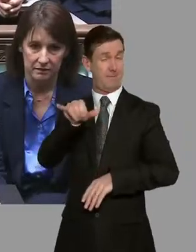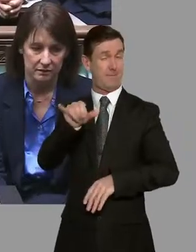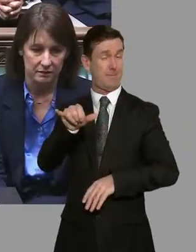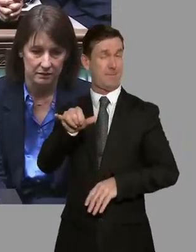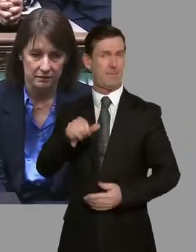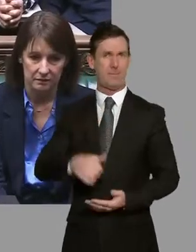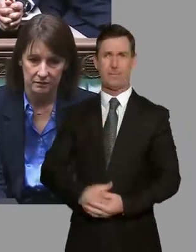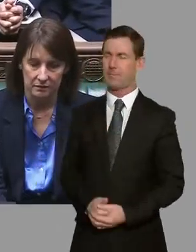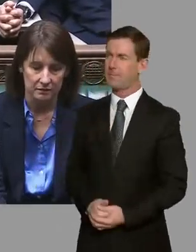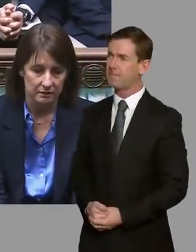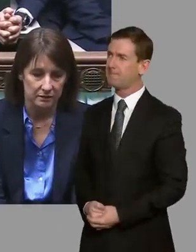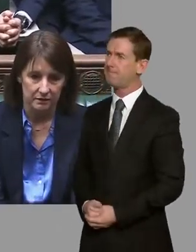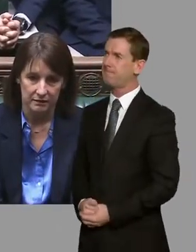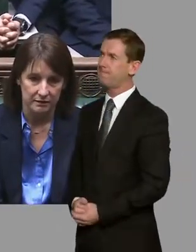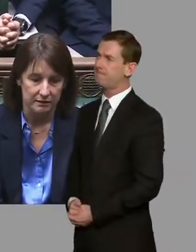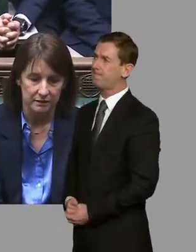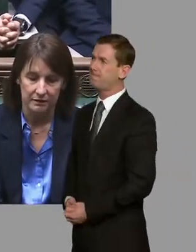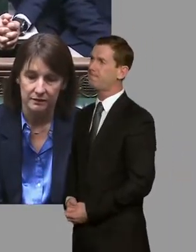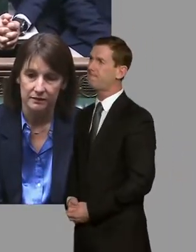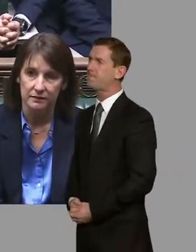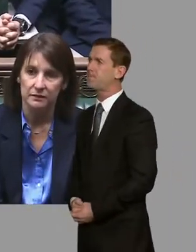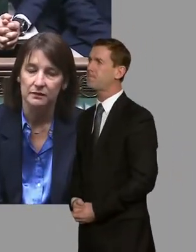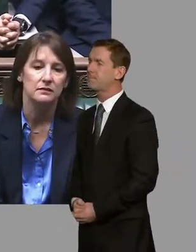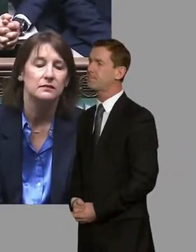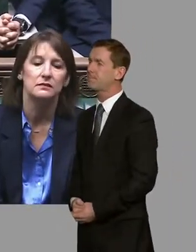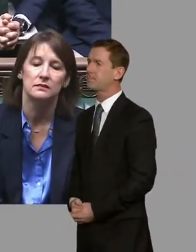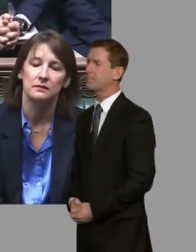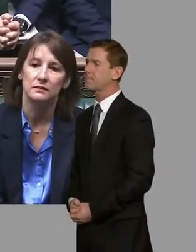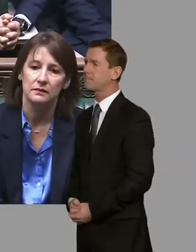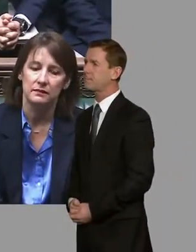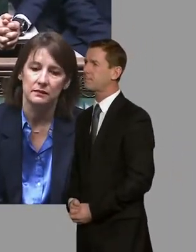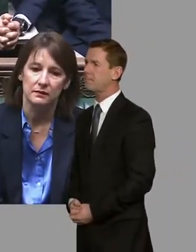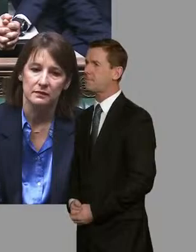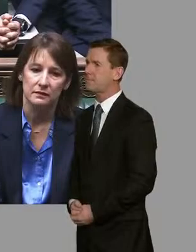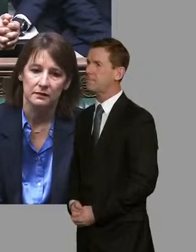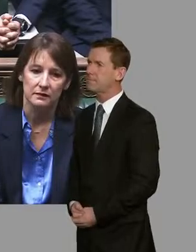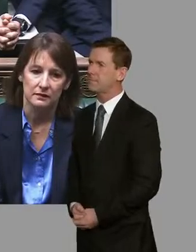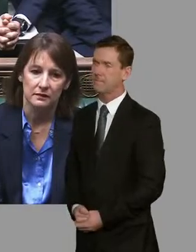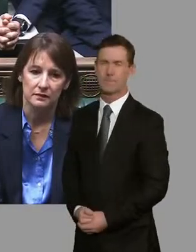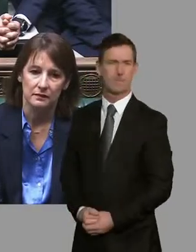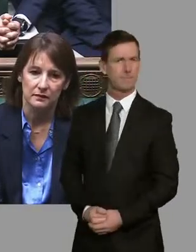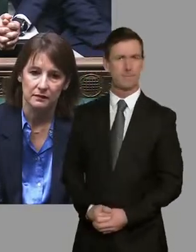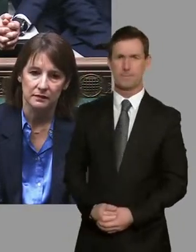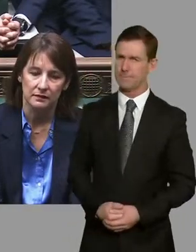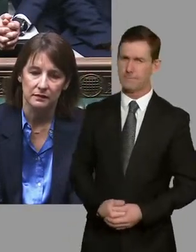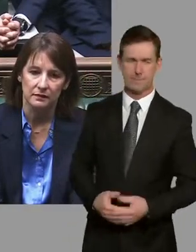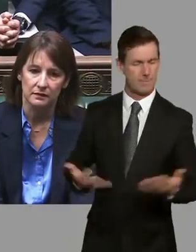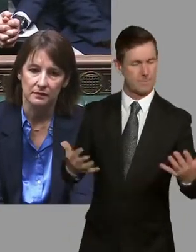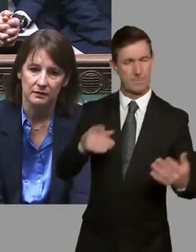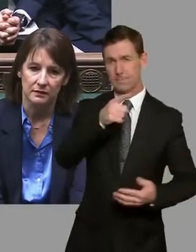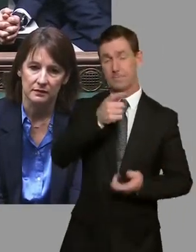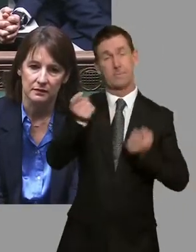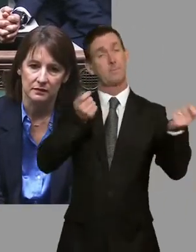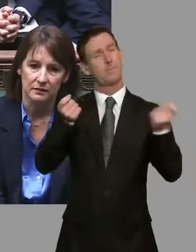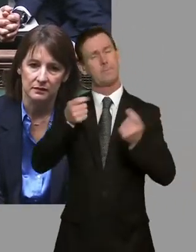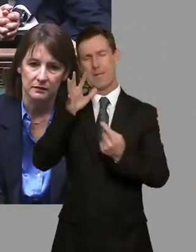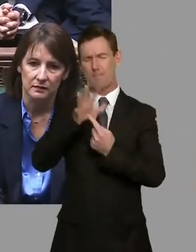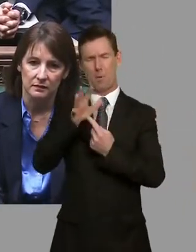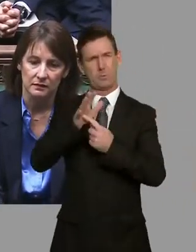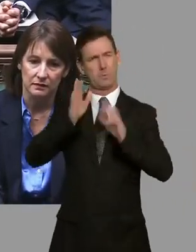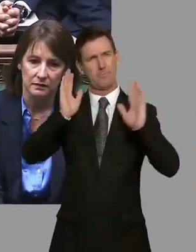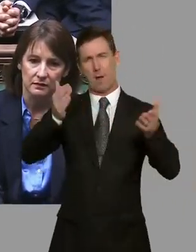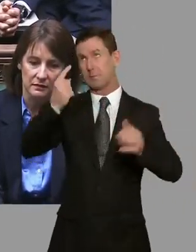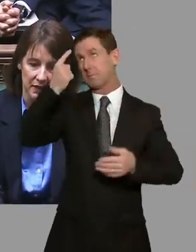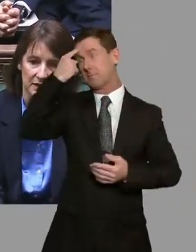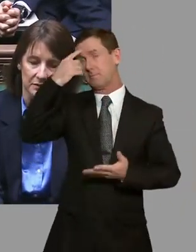Mr. Speaker, this is an important issue, and we have to focus on the victims and survivors, and it isn't helpful. This sort of